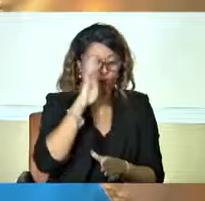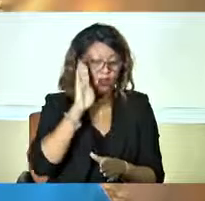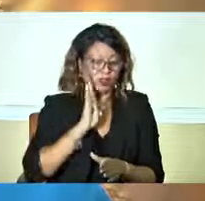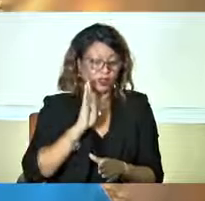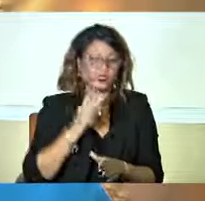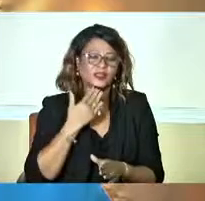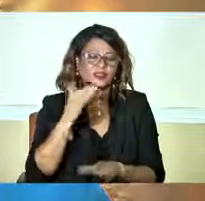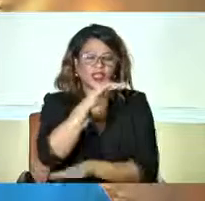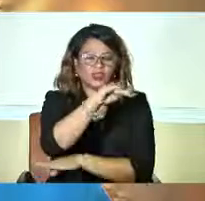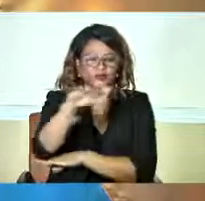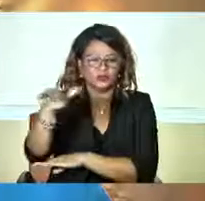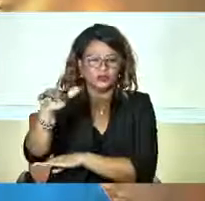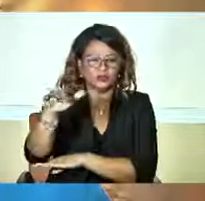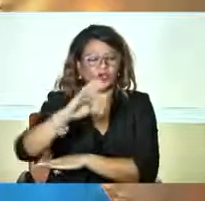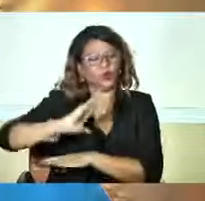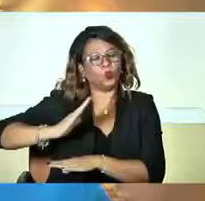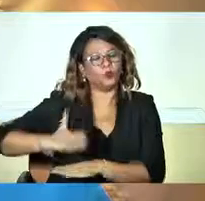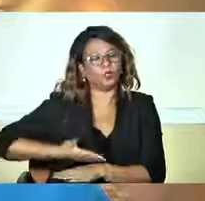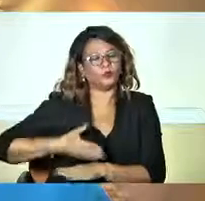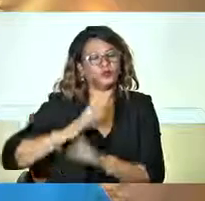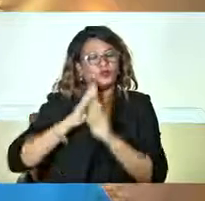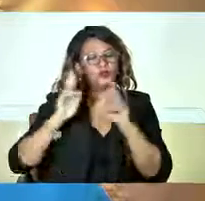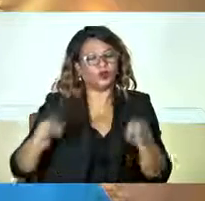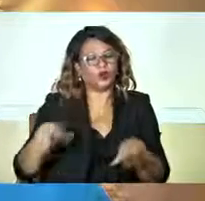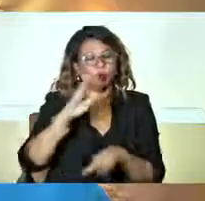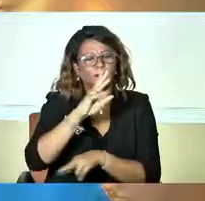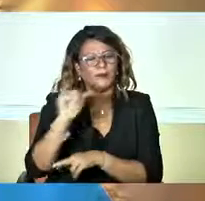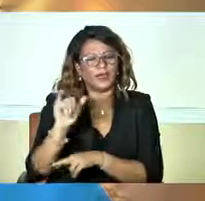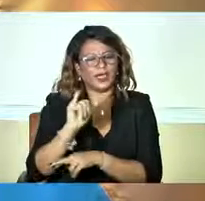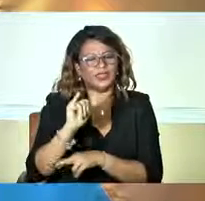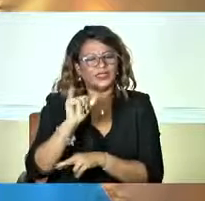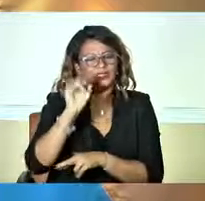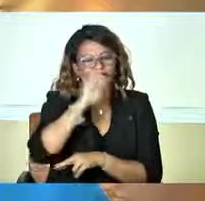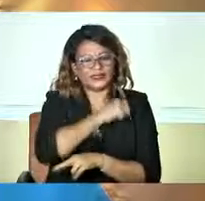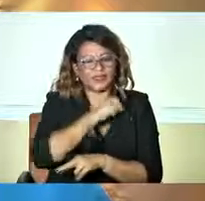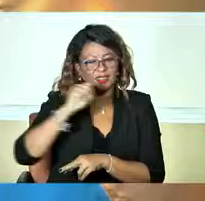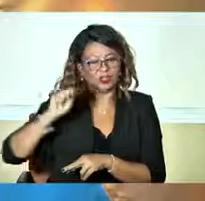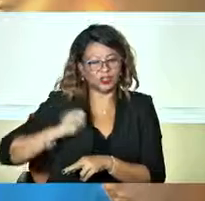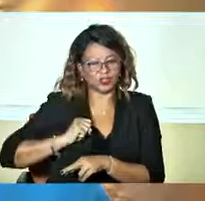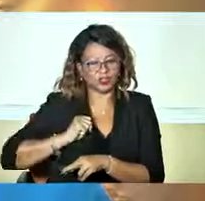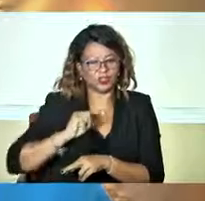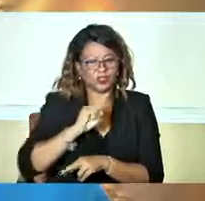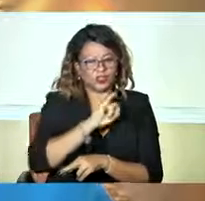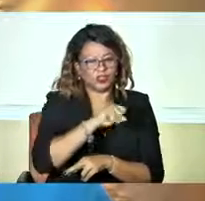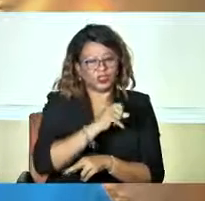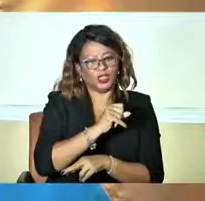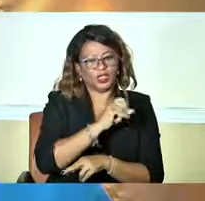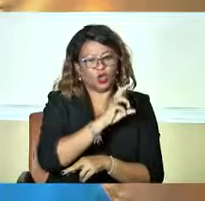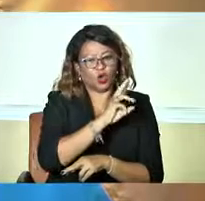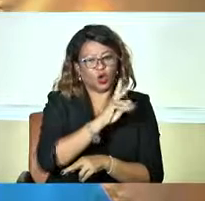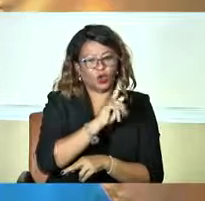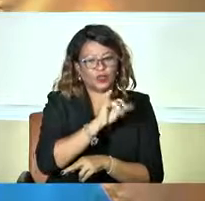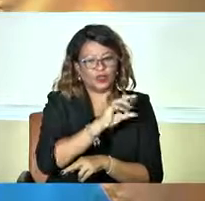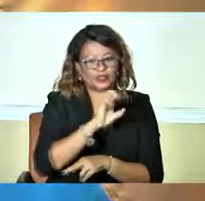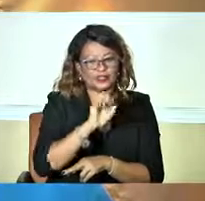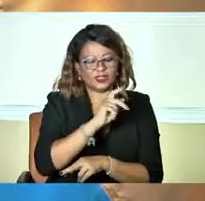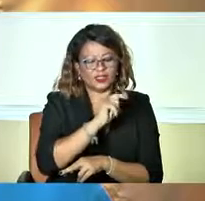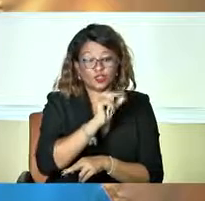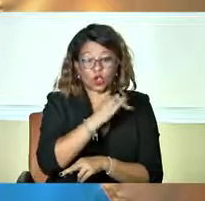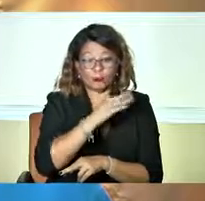good afternoon, and welcome to the report by Senator the Honorable J. Kwesi